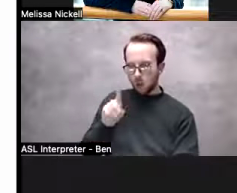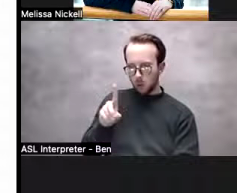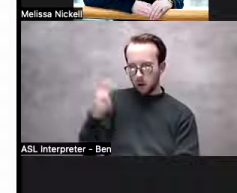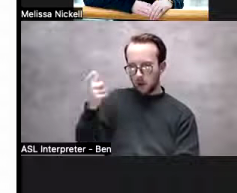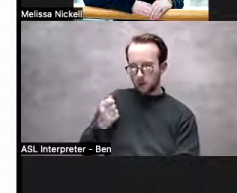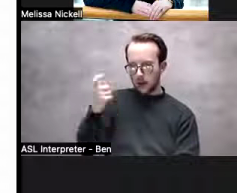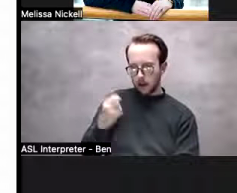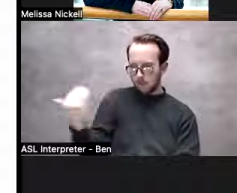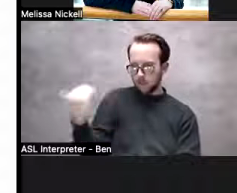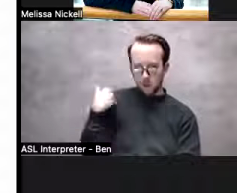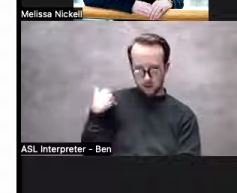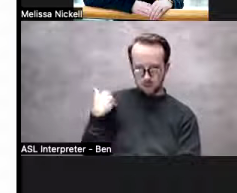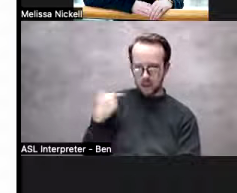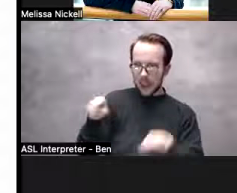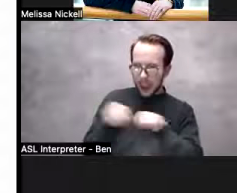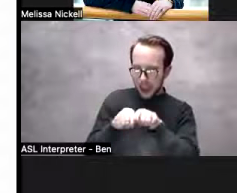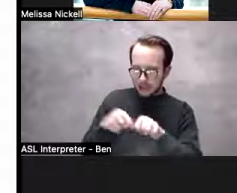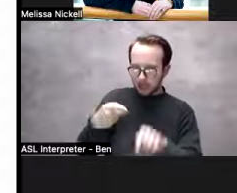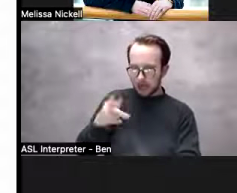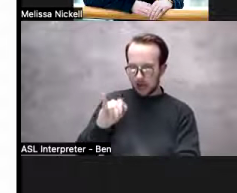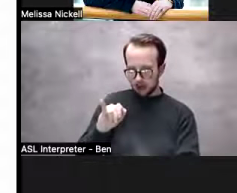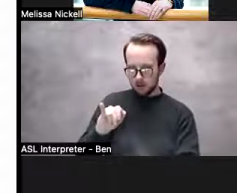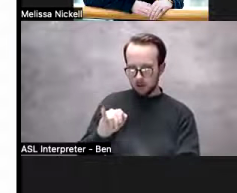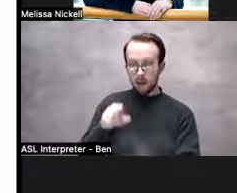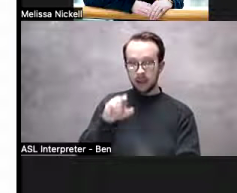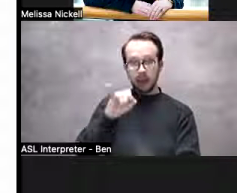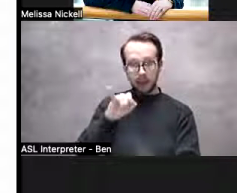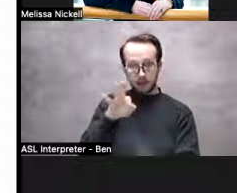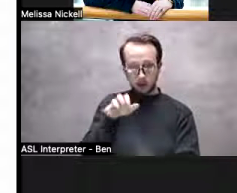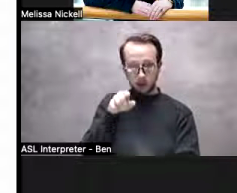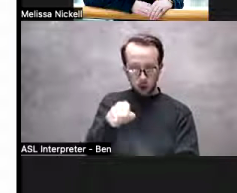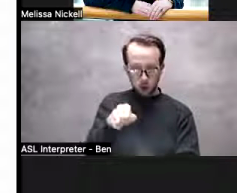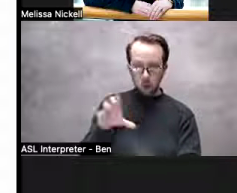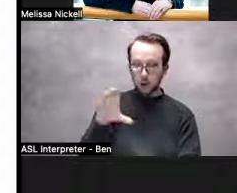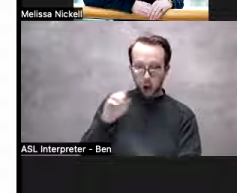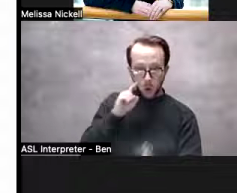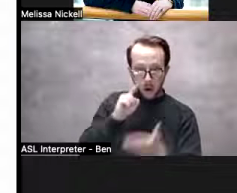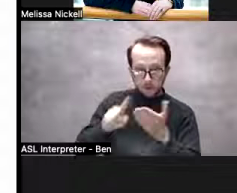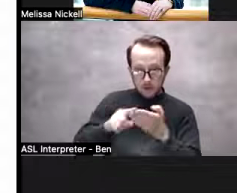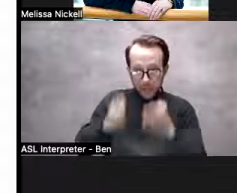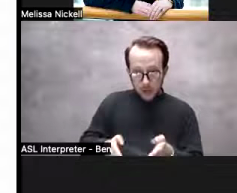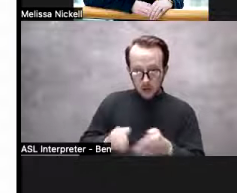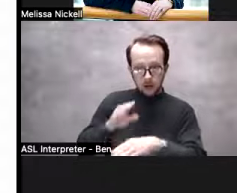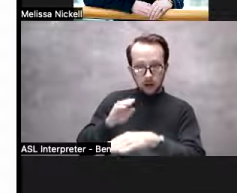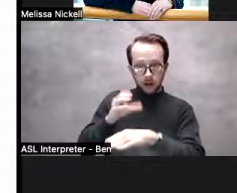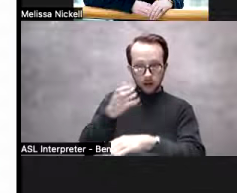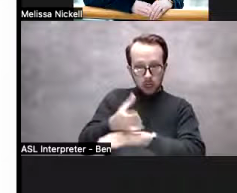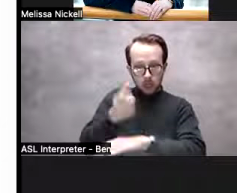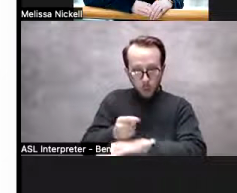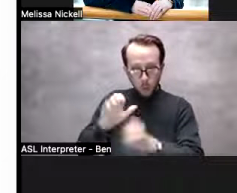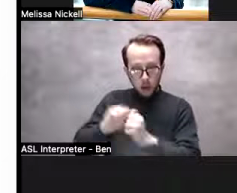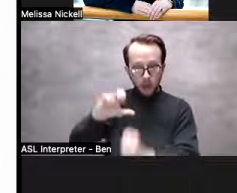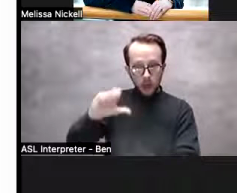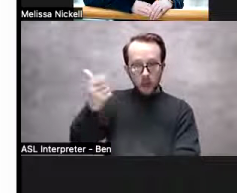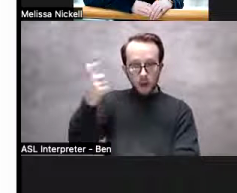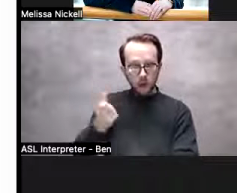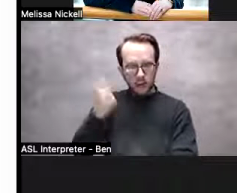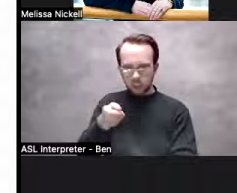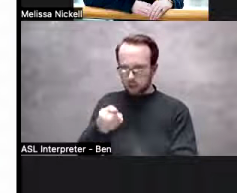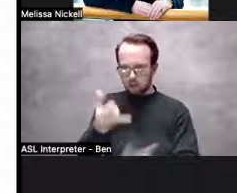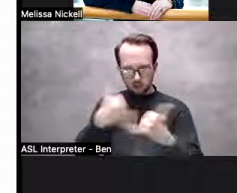equivalent as a PI. And again, if you've co-investigator or a consultant on another person's grant, that does not disqualify